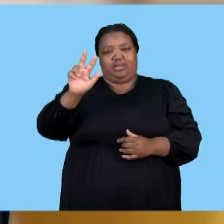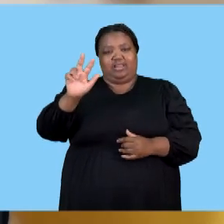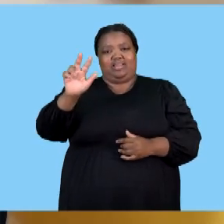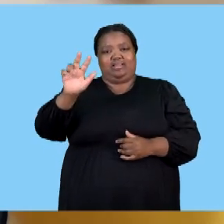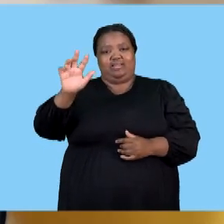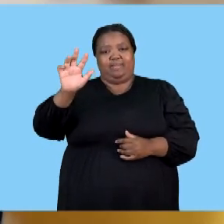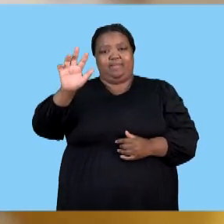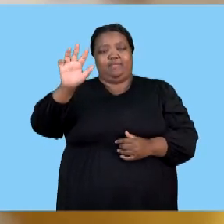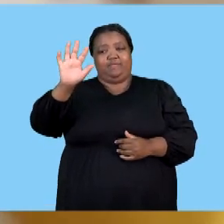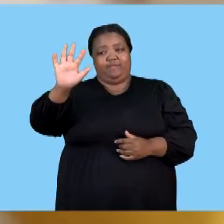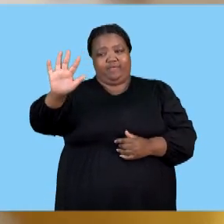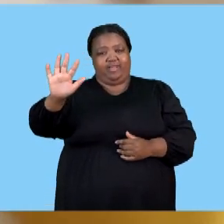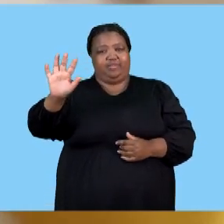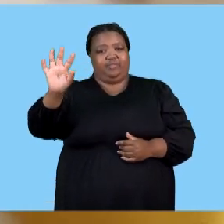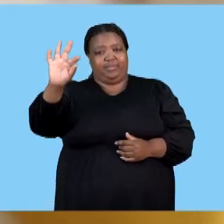9.85%.